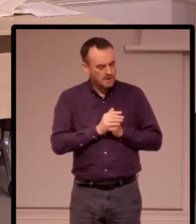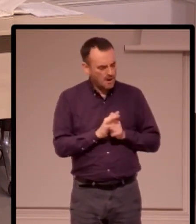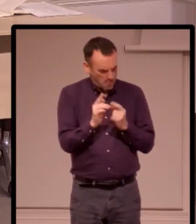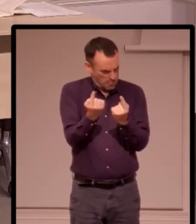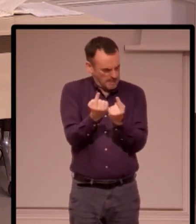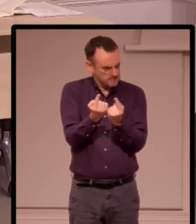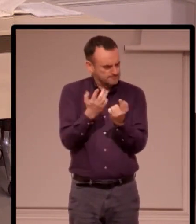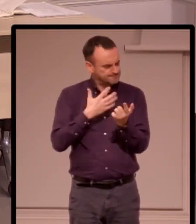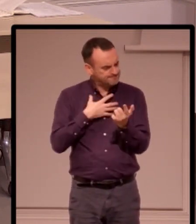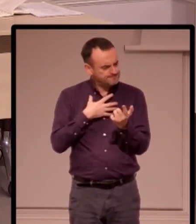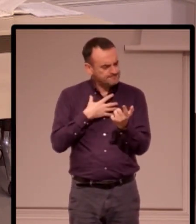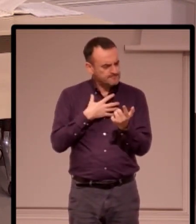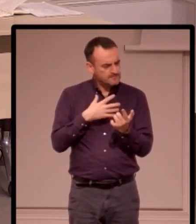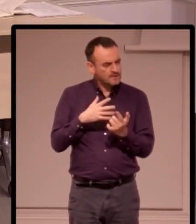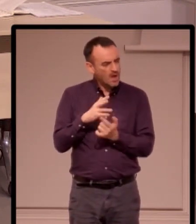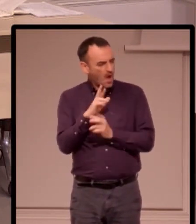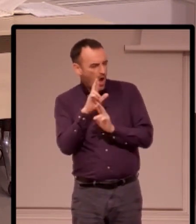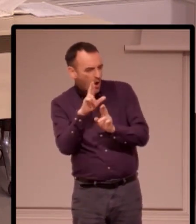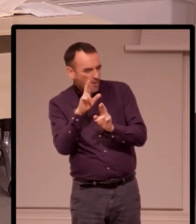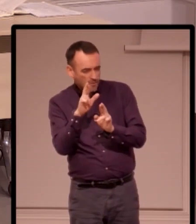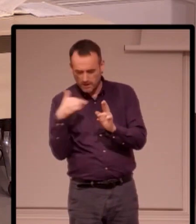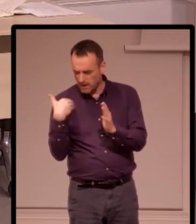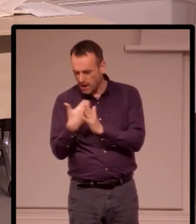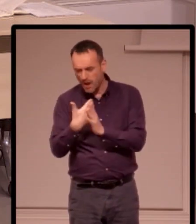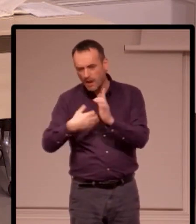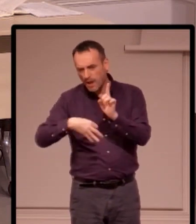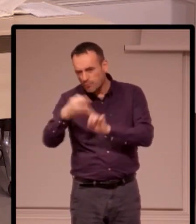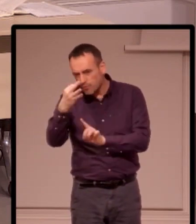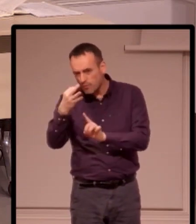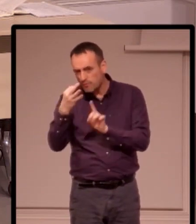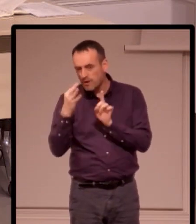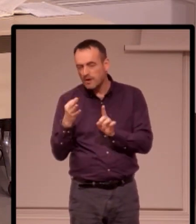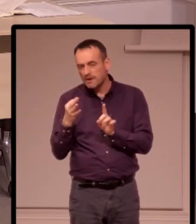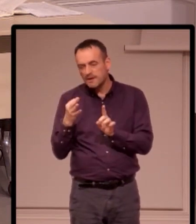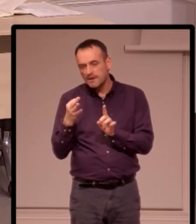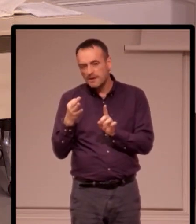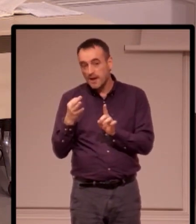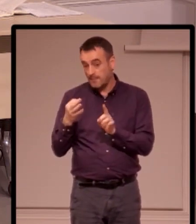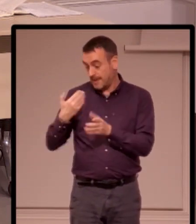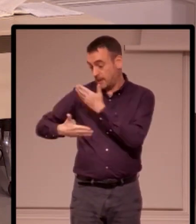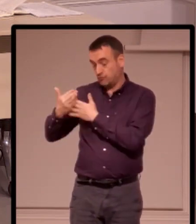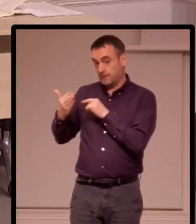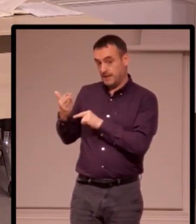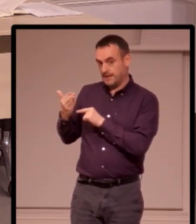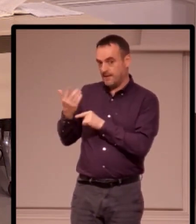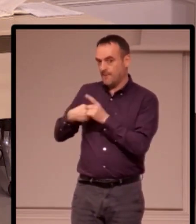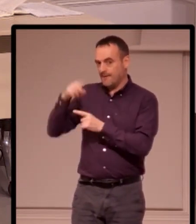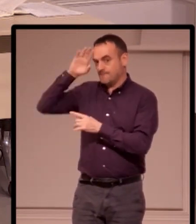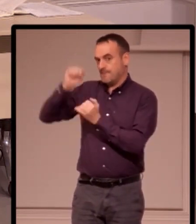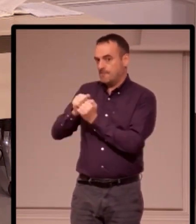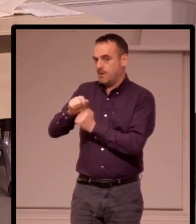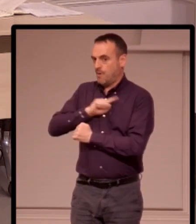that is hopefully got a lot better, but I think history acts as a warning about,